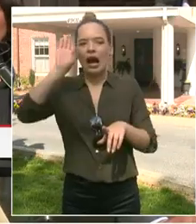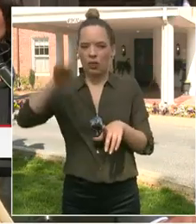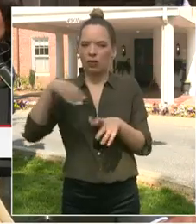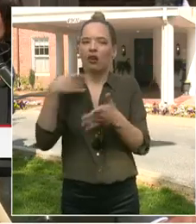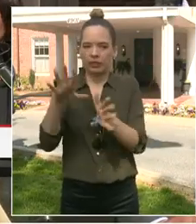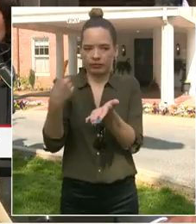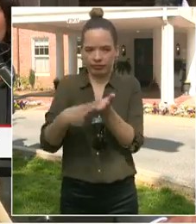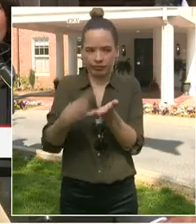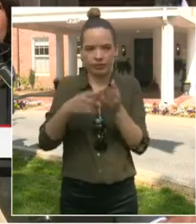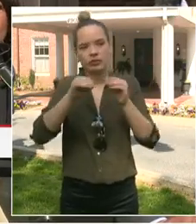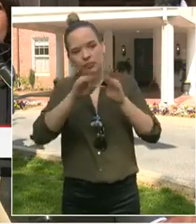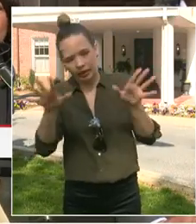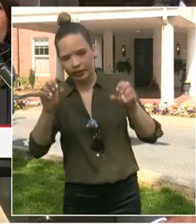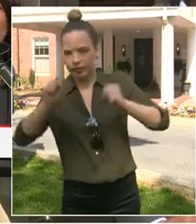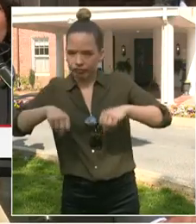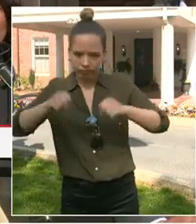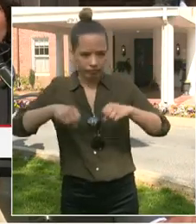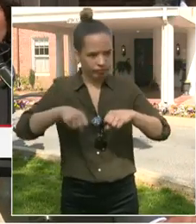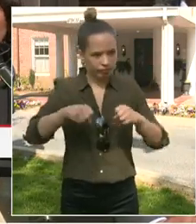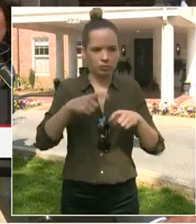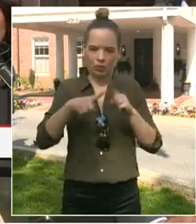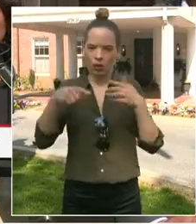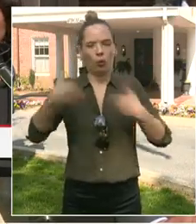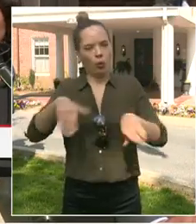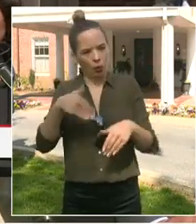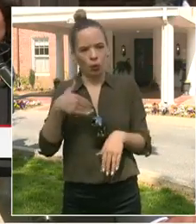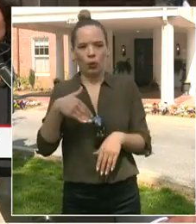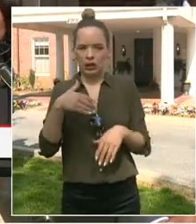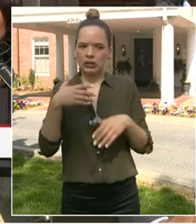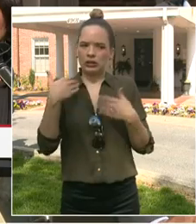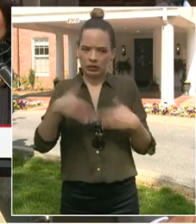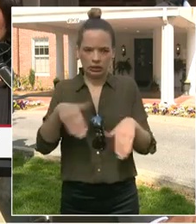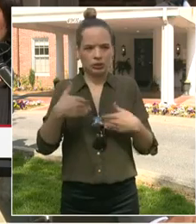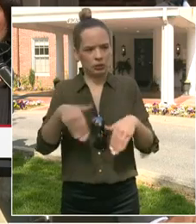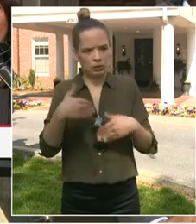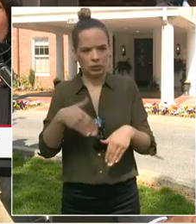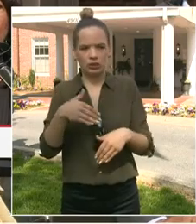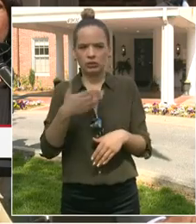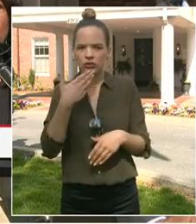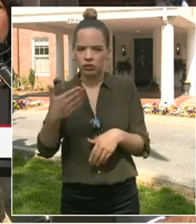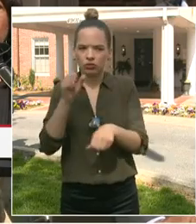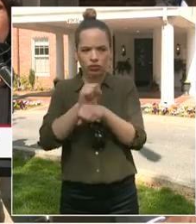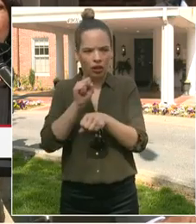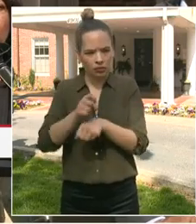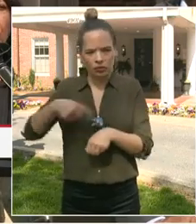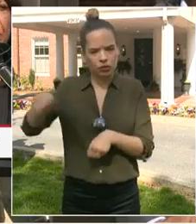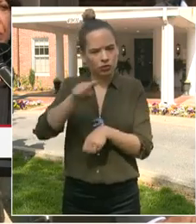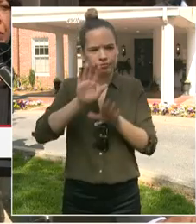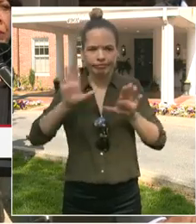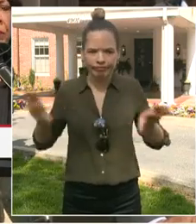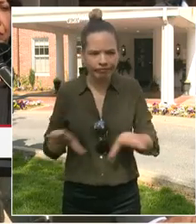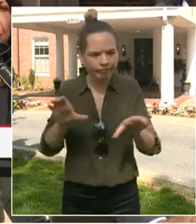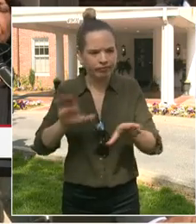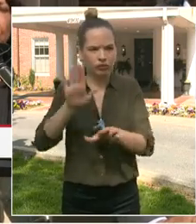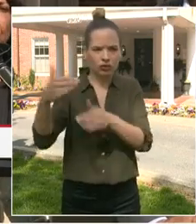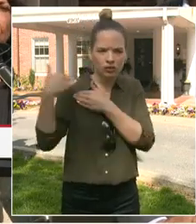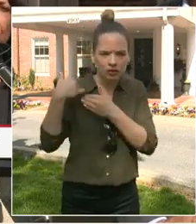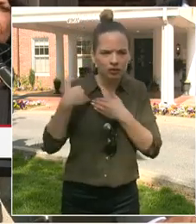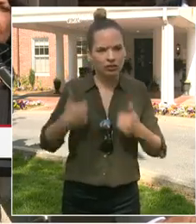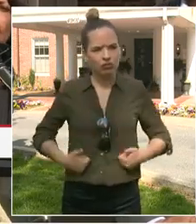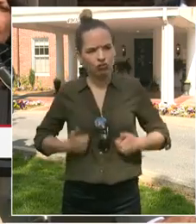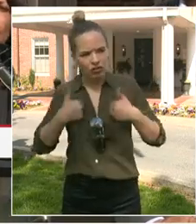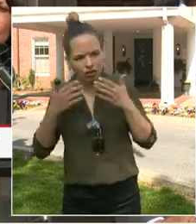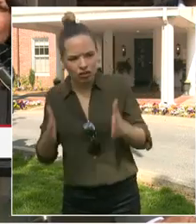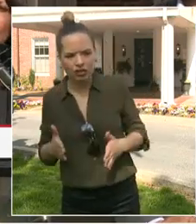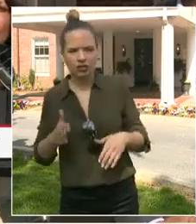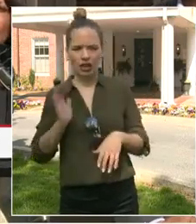and how remarkable of a job we did here as a community, you all doing your part as residents and us doing our part as leaders.